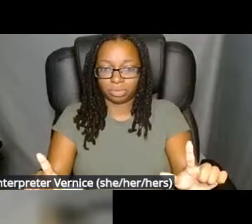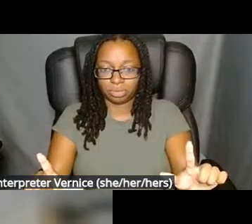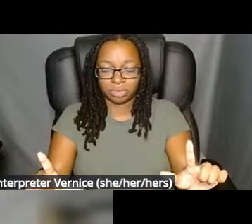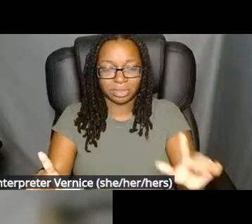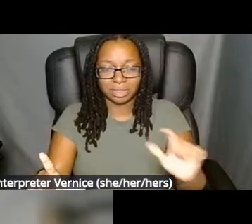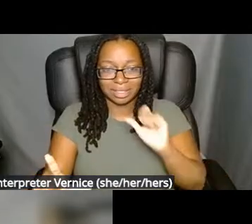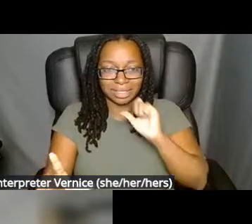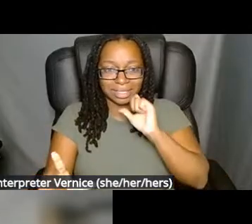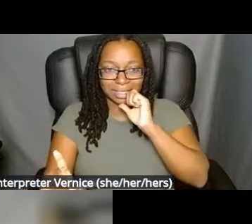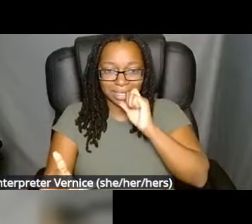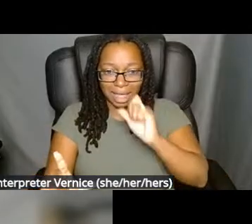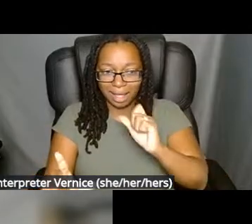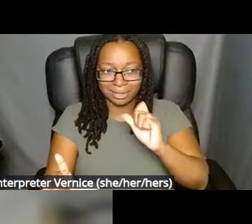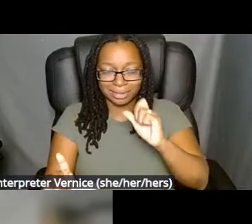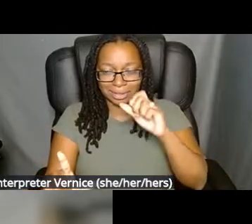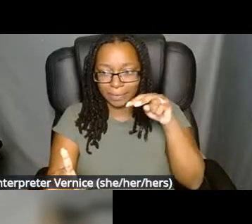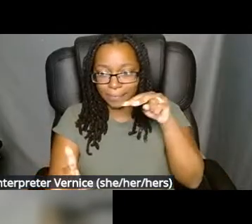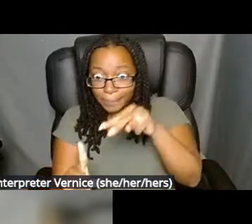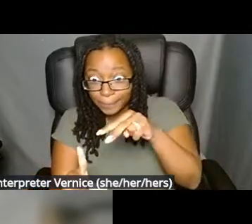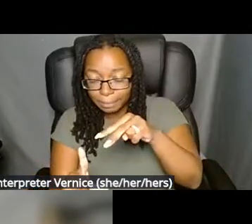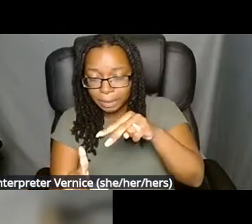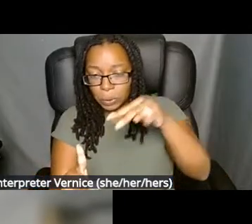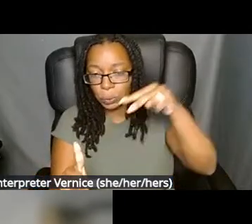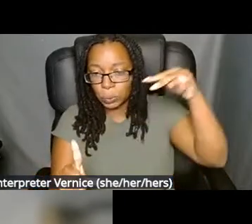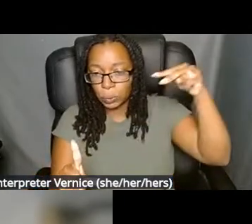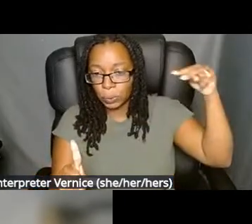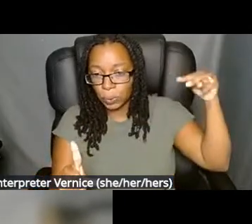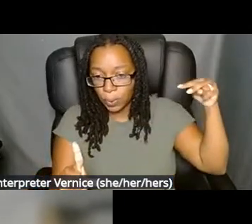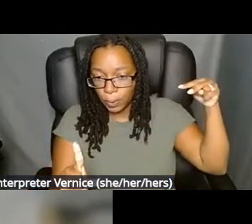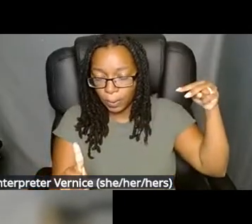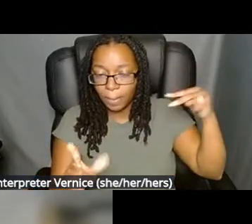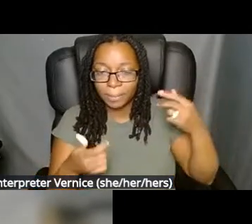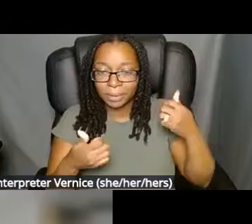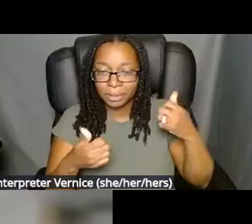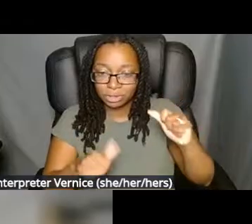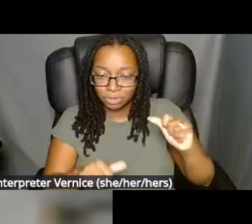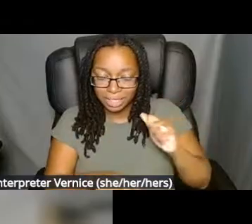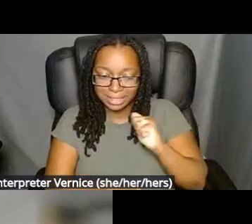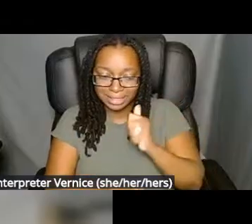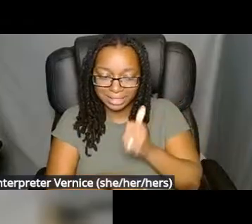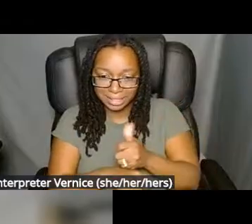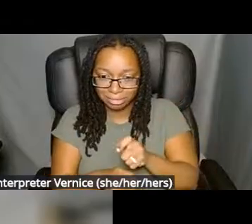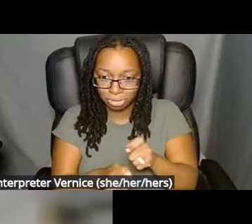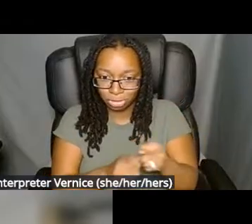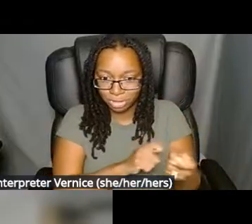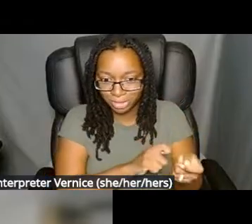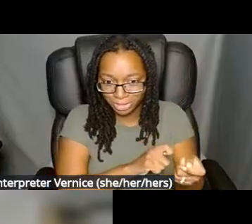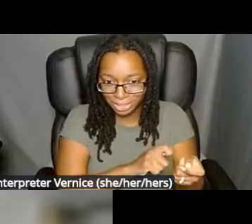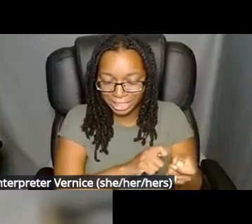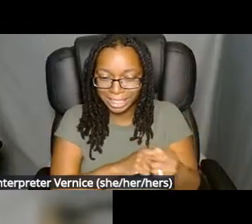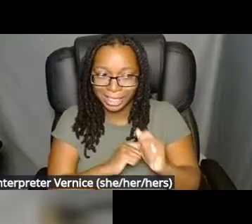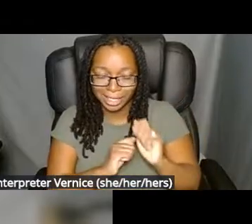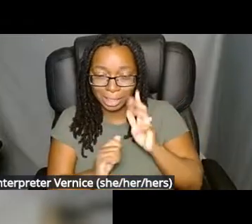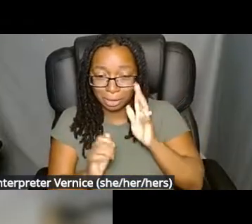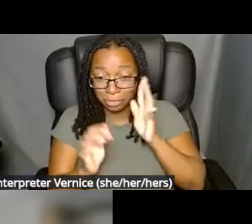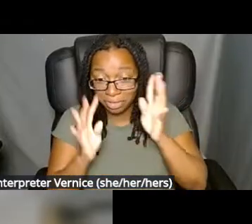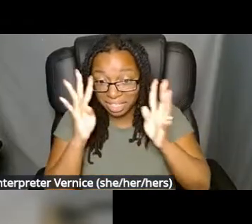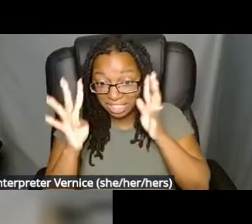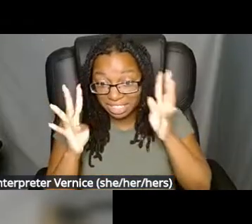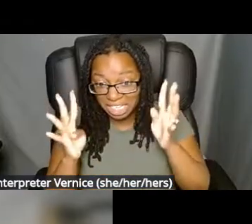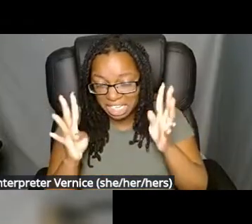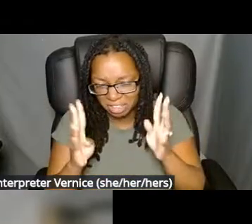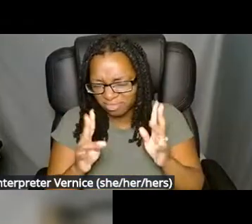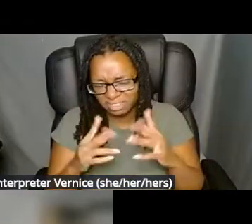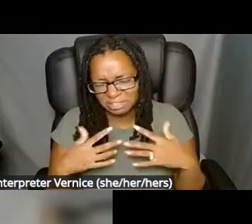straight on. So set shifting and creativity have been incredibly important for